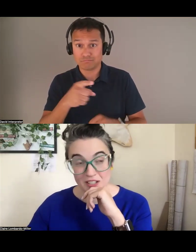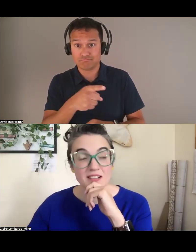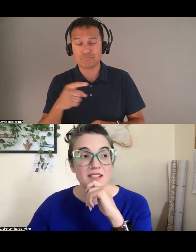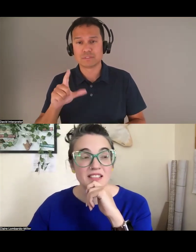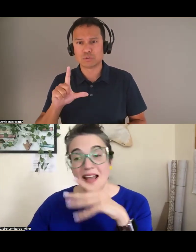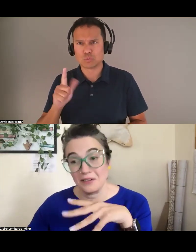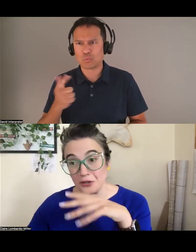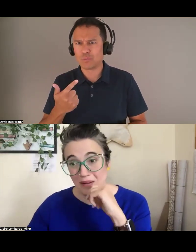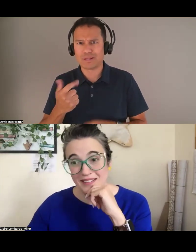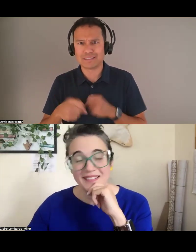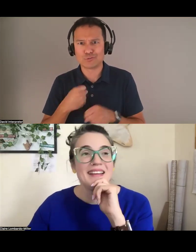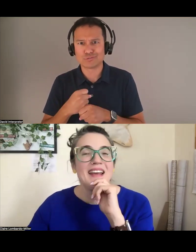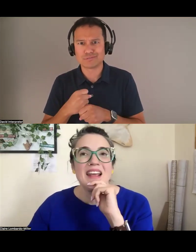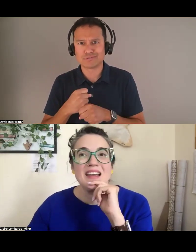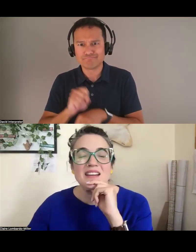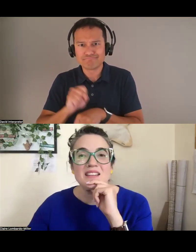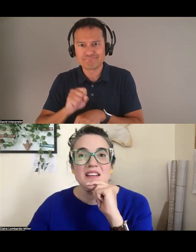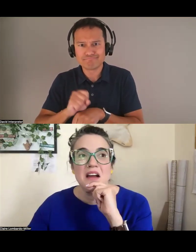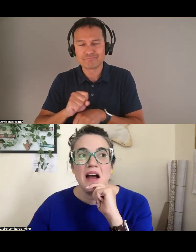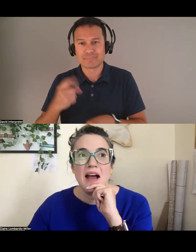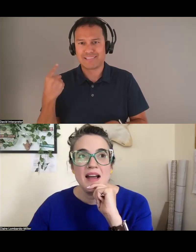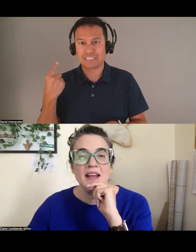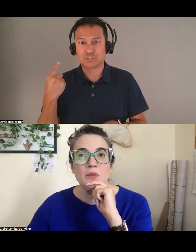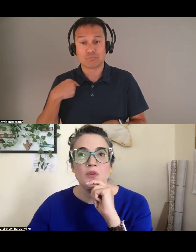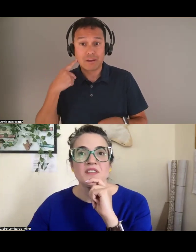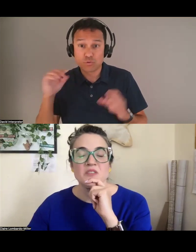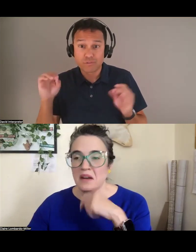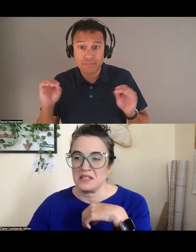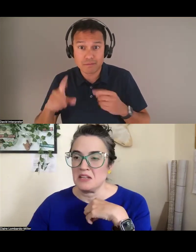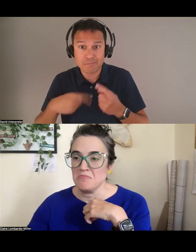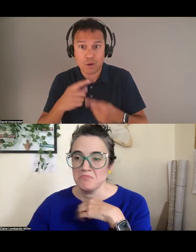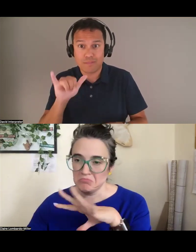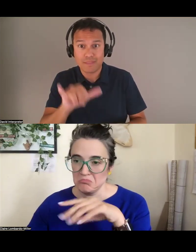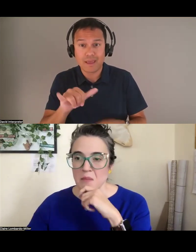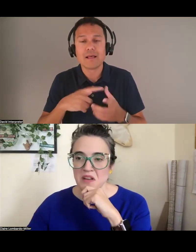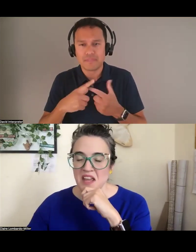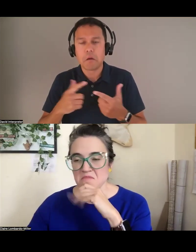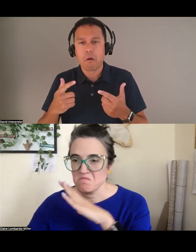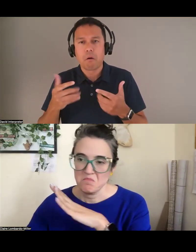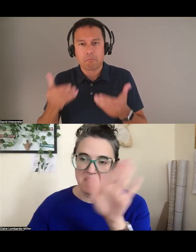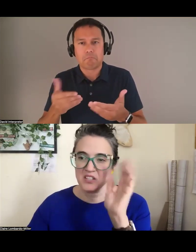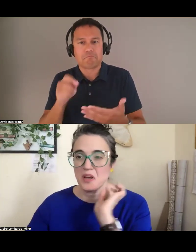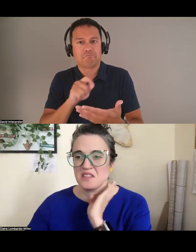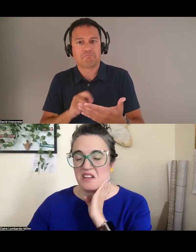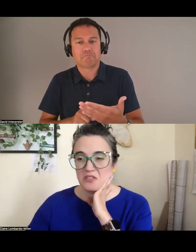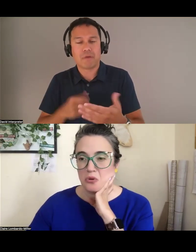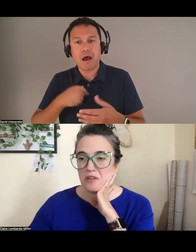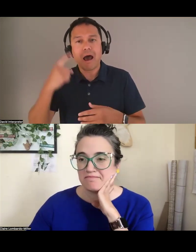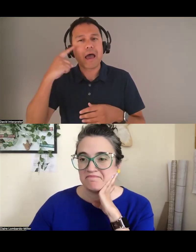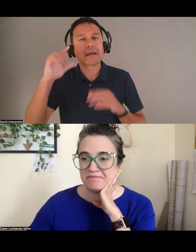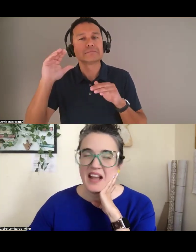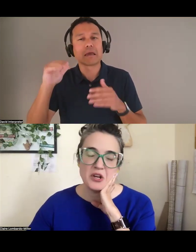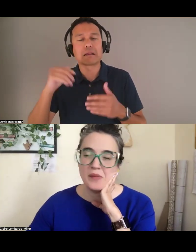last year because I hadn't heard about it. And I was expecting I'm going to get XYZ kind of